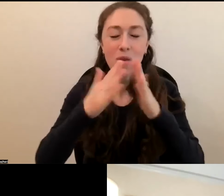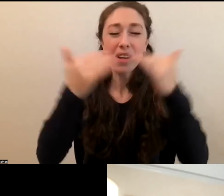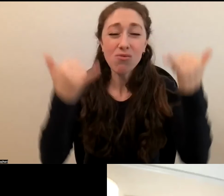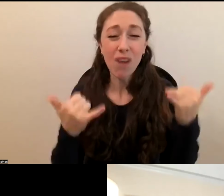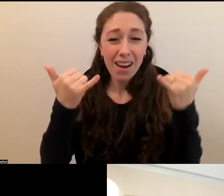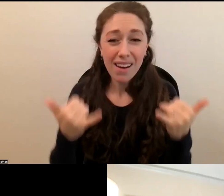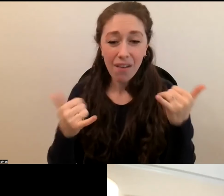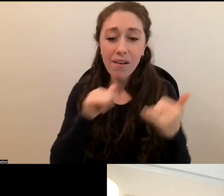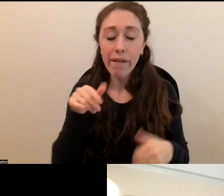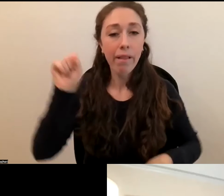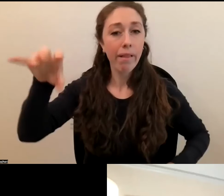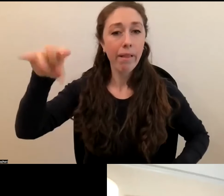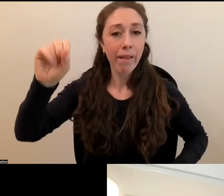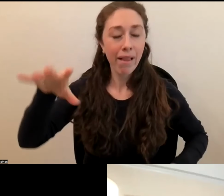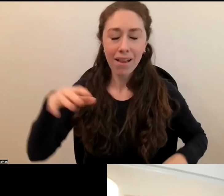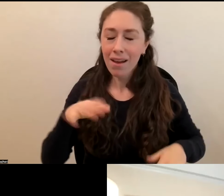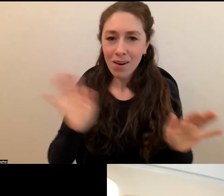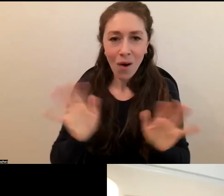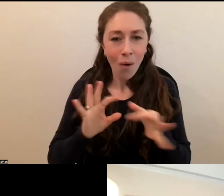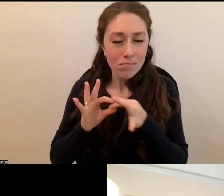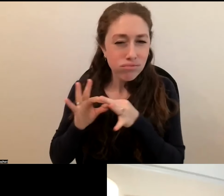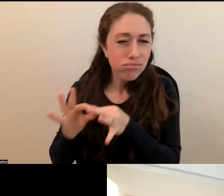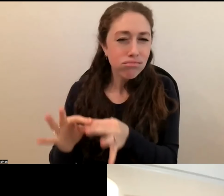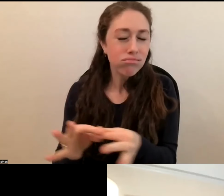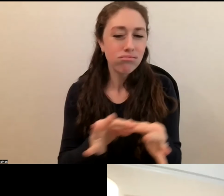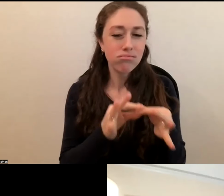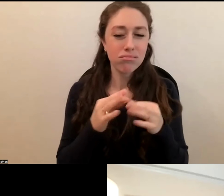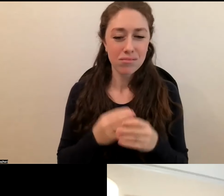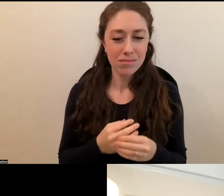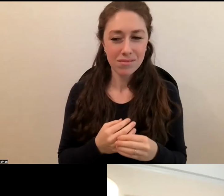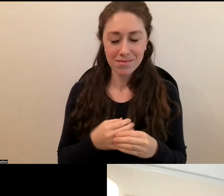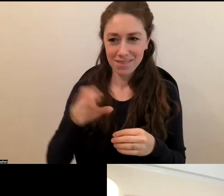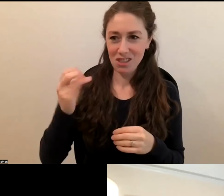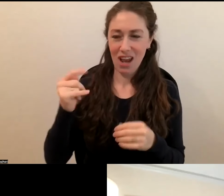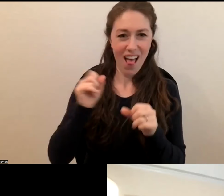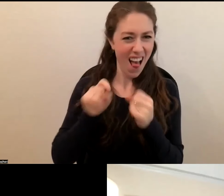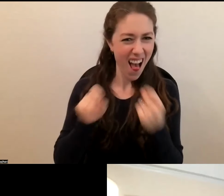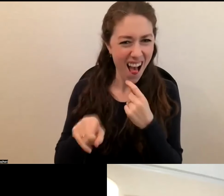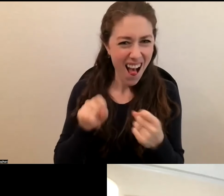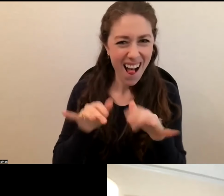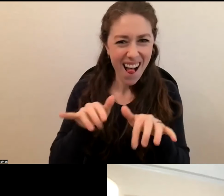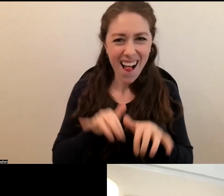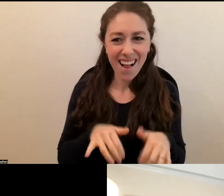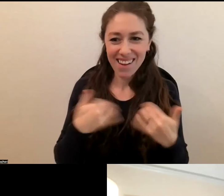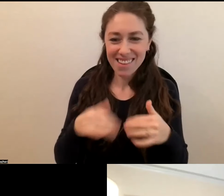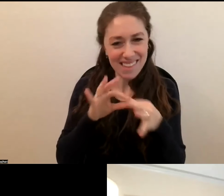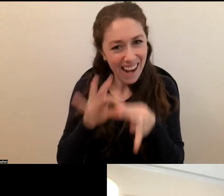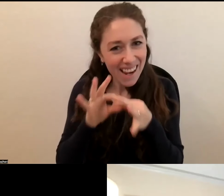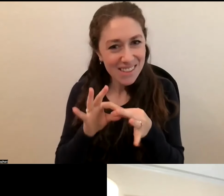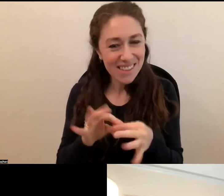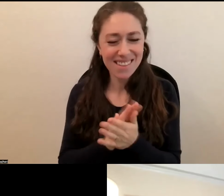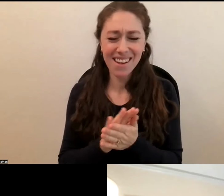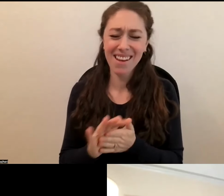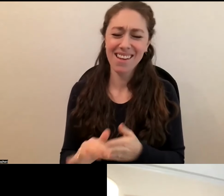just an information share. There's, you know, stuff, the chat's exploding, connections are being made. And the Alliance,